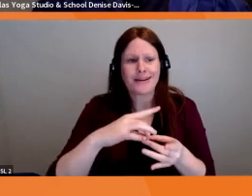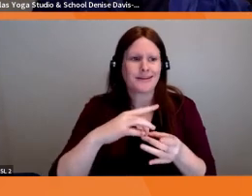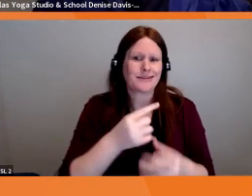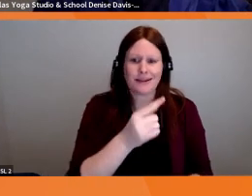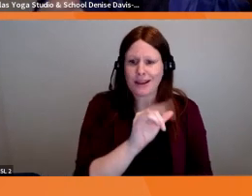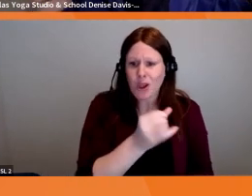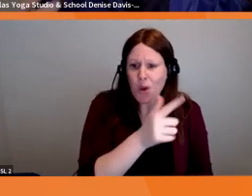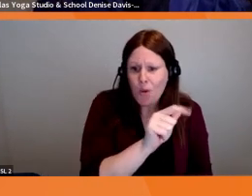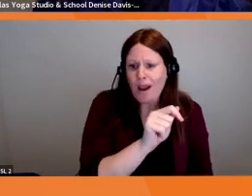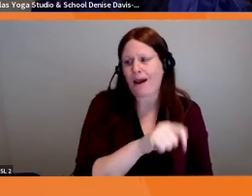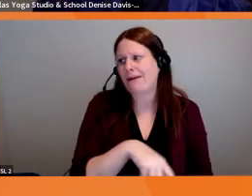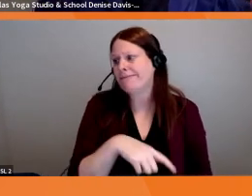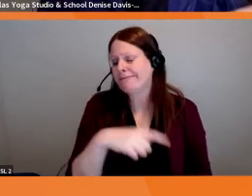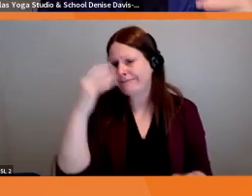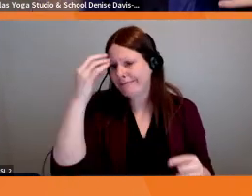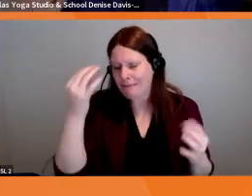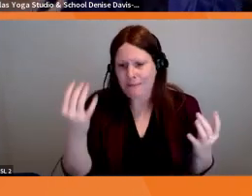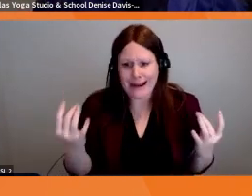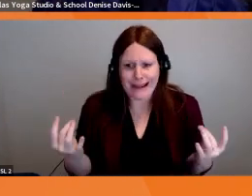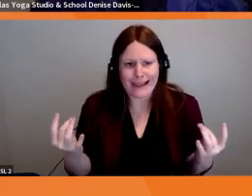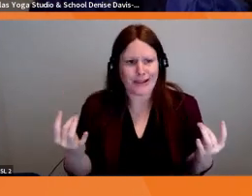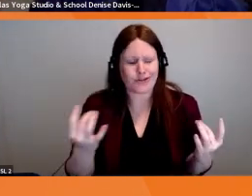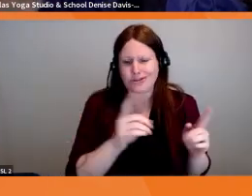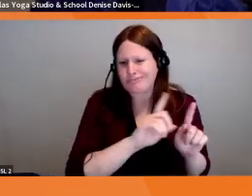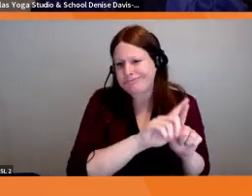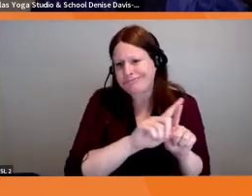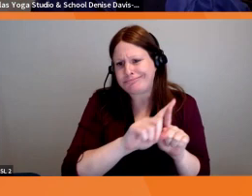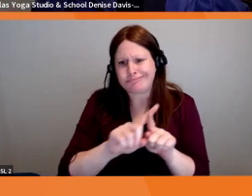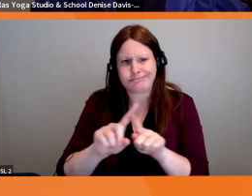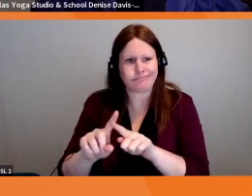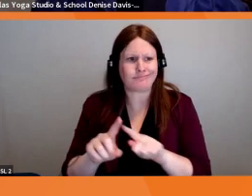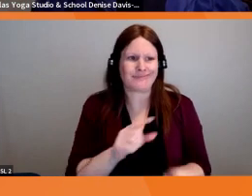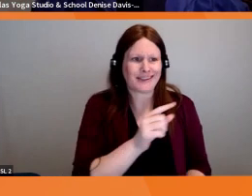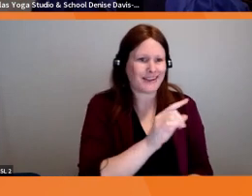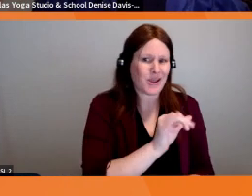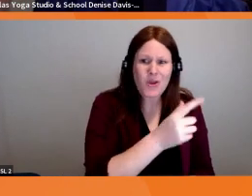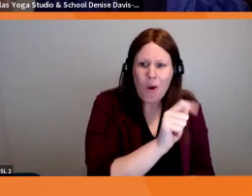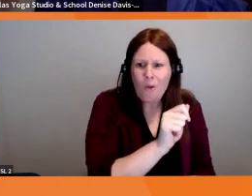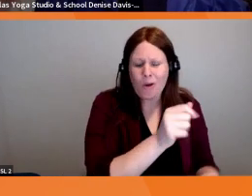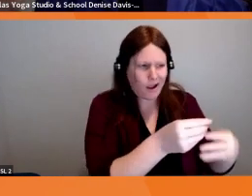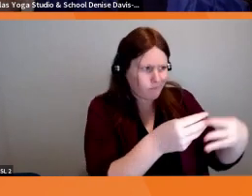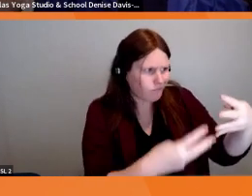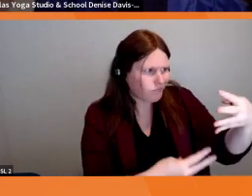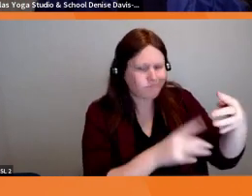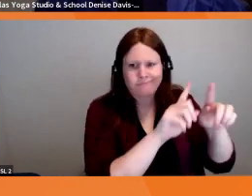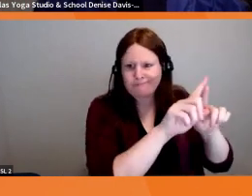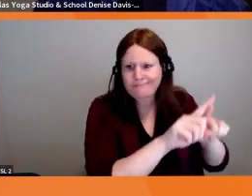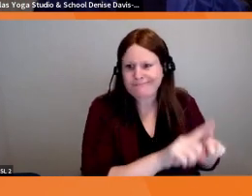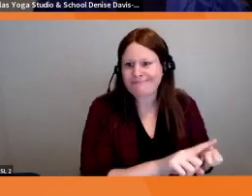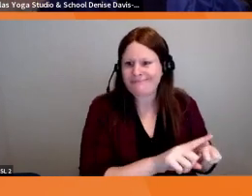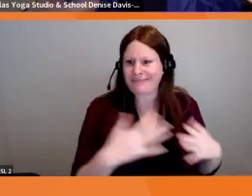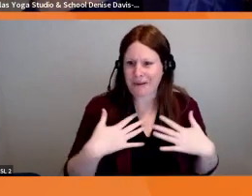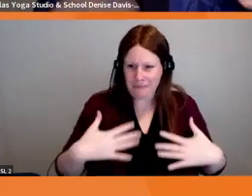different types of yoga, different types of meditation, and different types of just somatic sensing experiences. There is a ton of